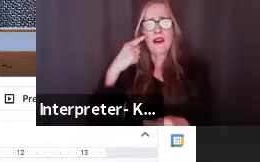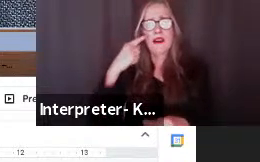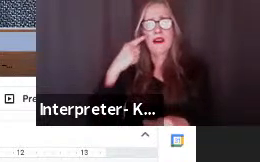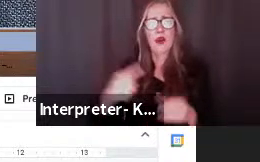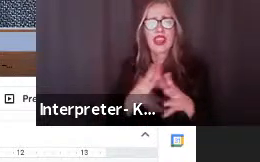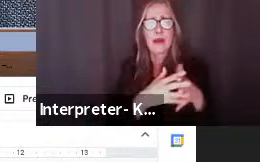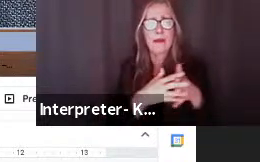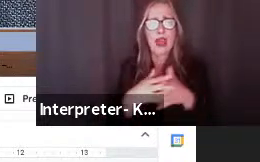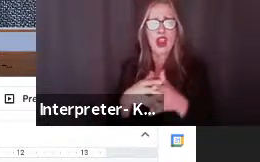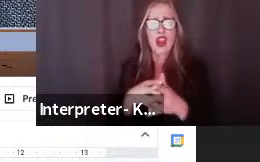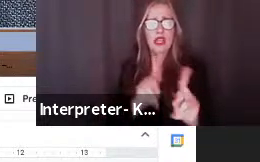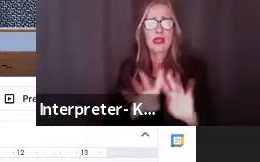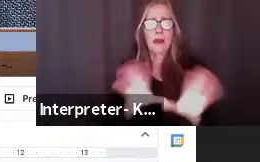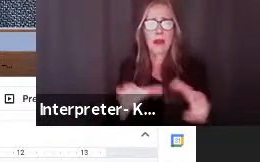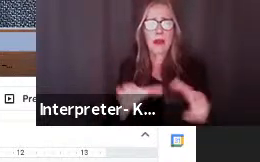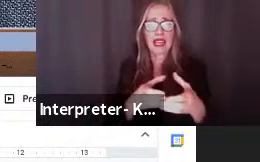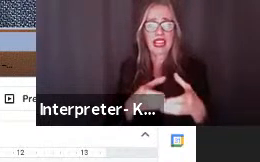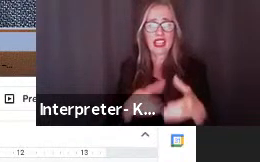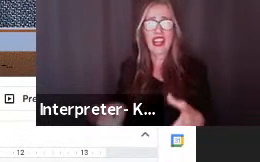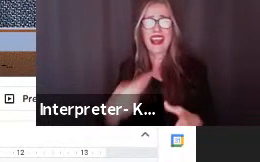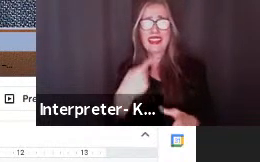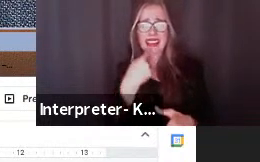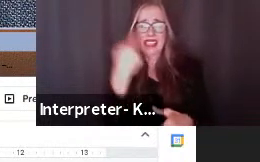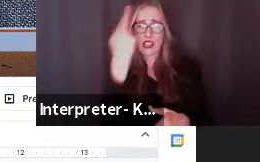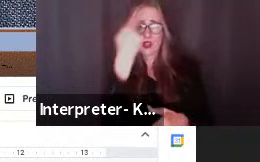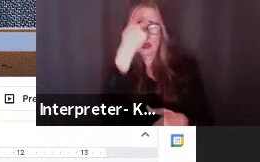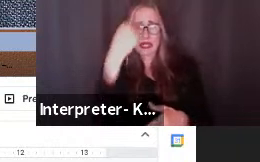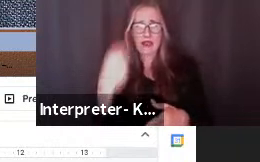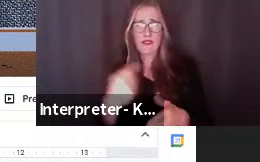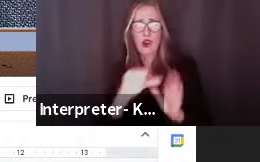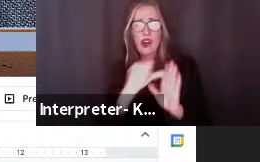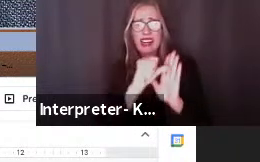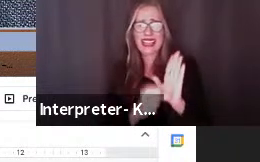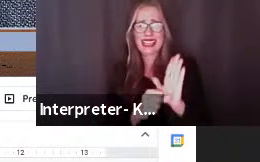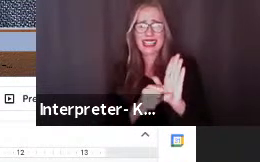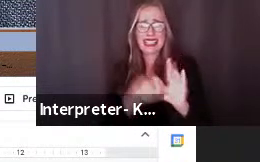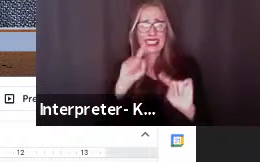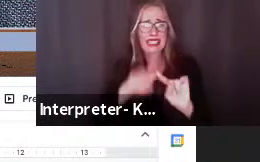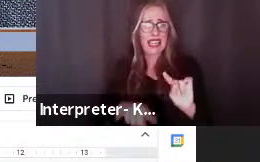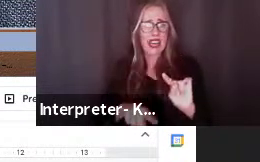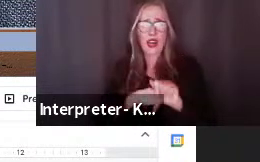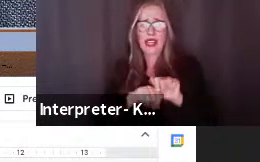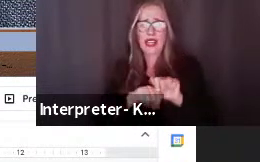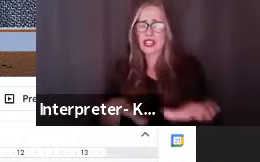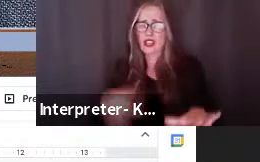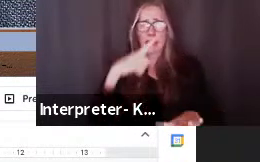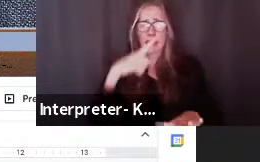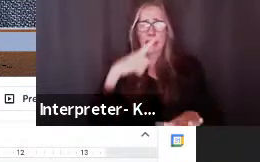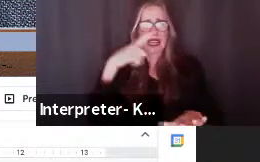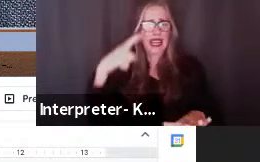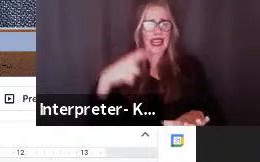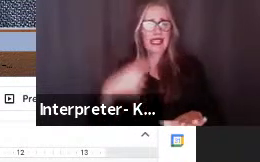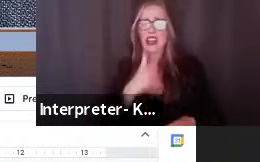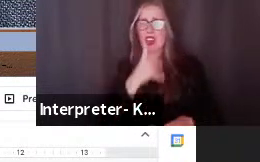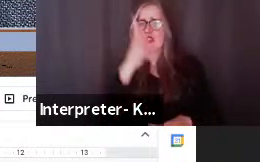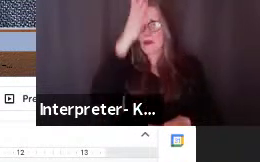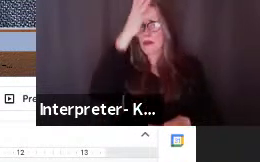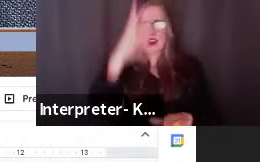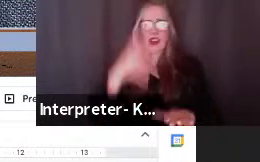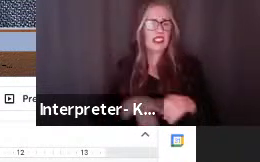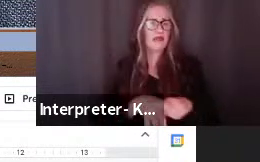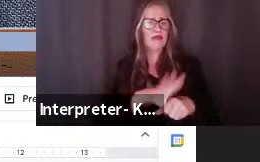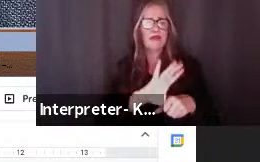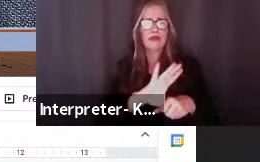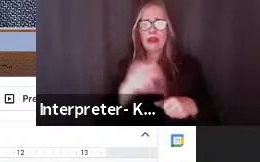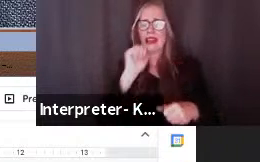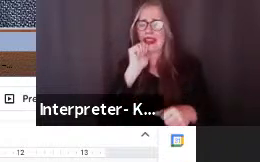unequivocally that the basis of designation for sterilization is in fact inferior parenthood by the end of the 1920s we have